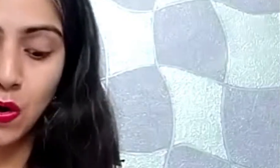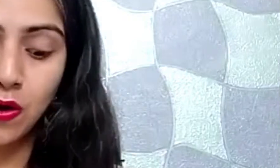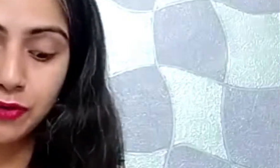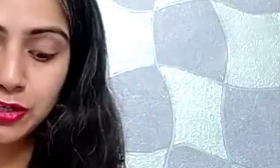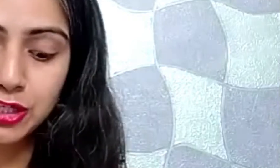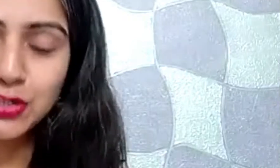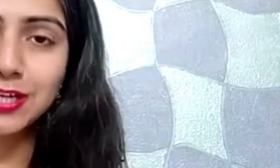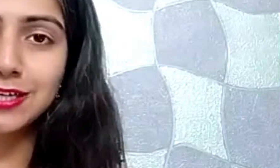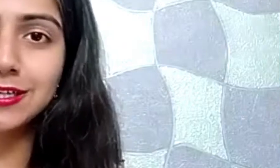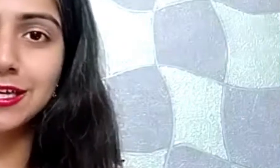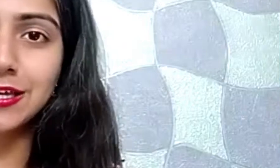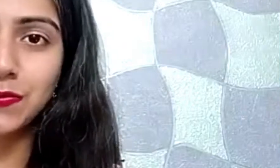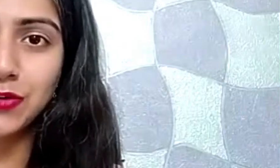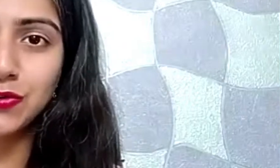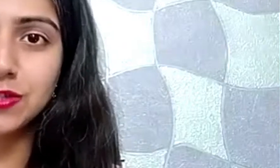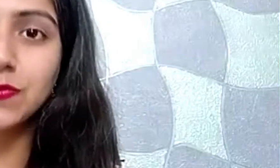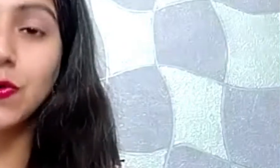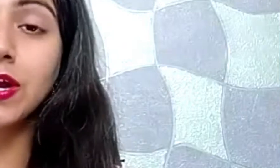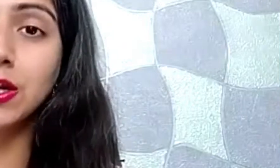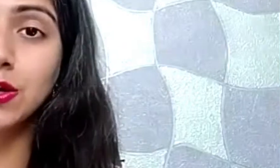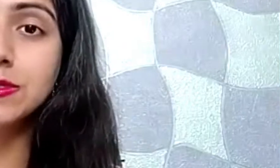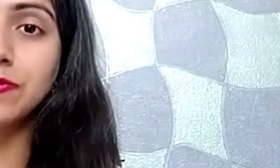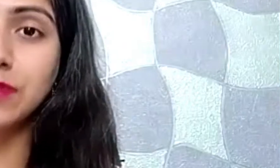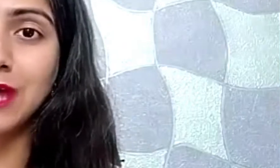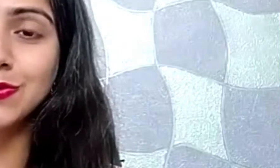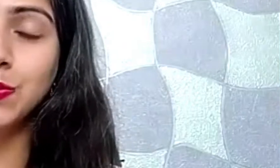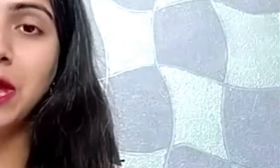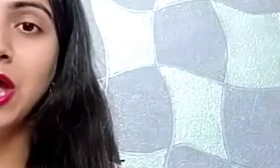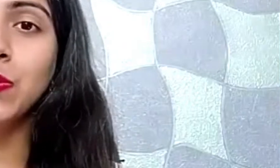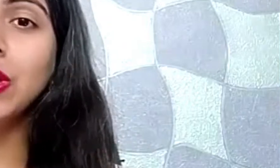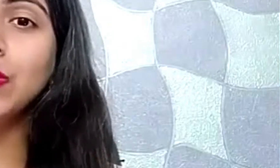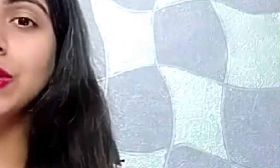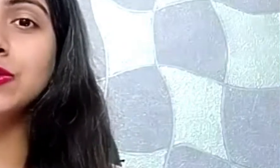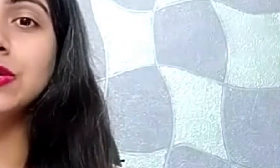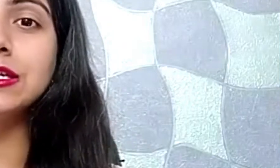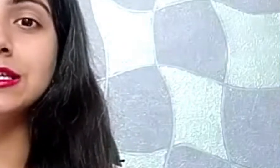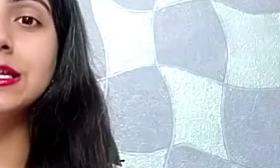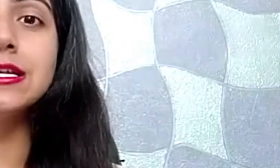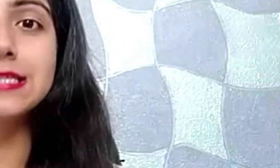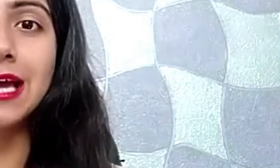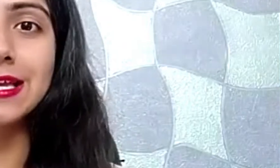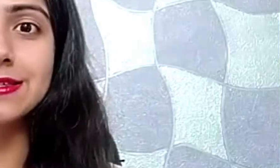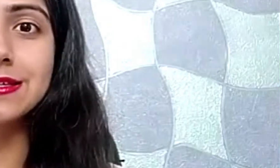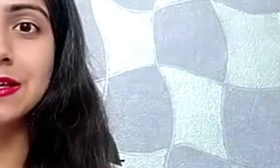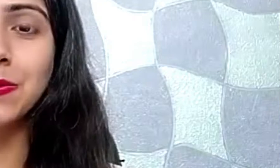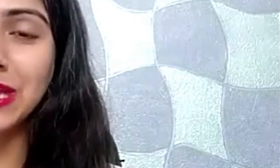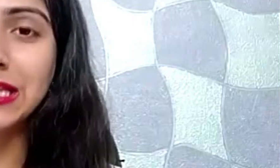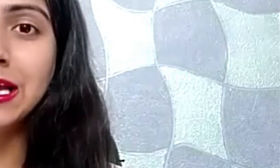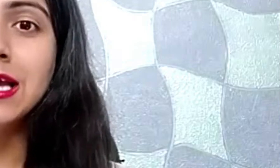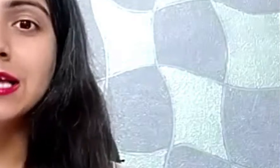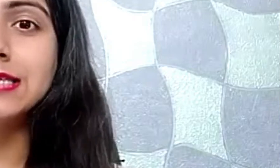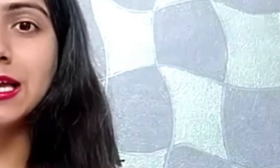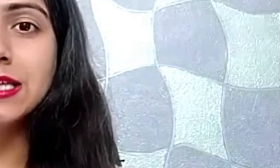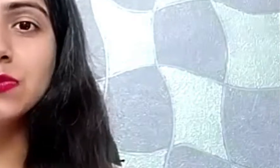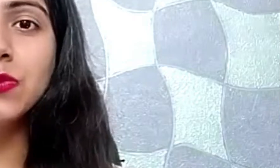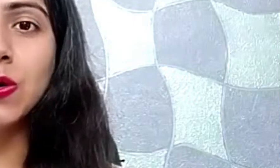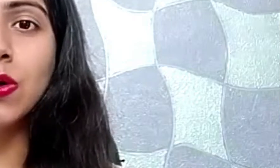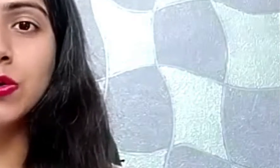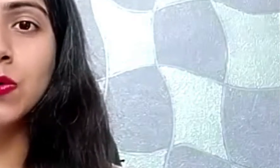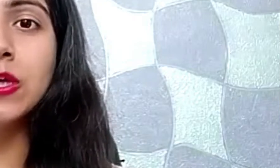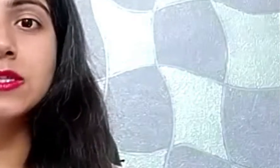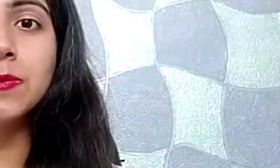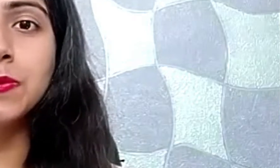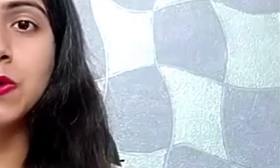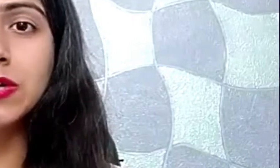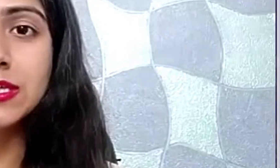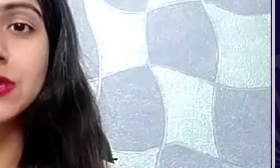session of Teaching Learning Interventions for Inclusive Classroom, we are going to learn science. Well, science we all